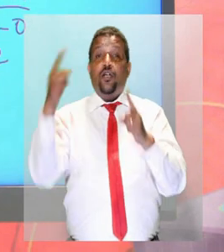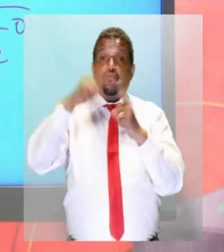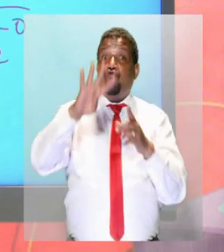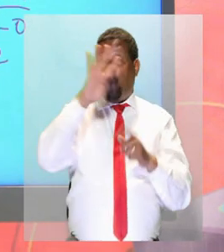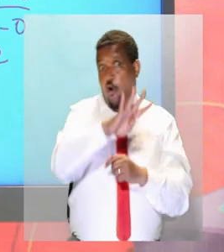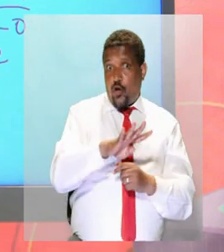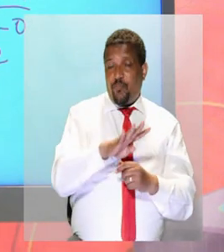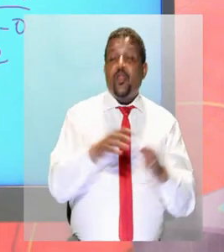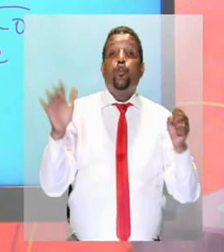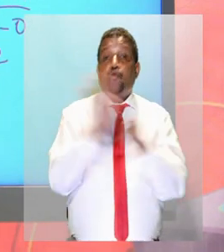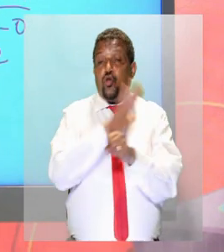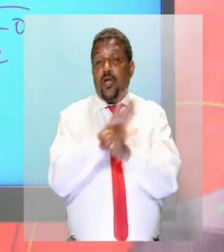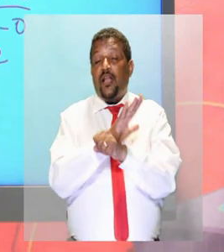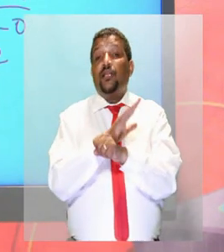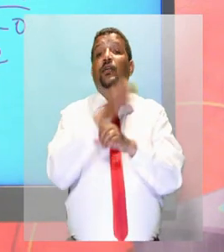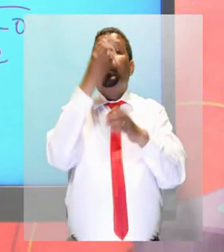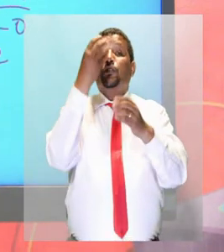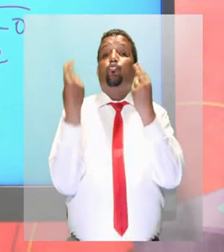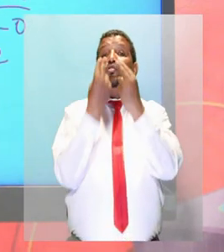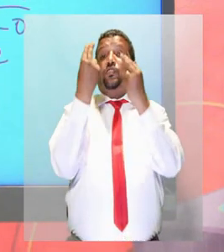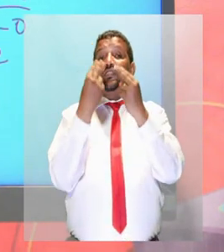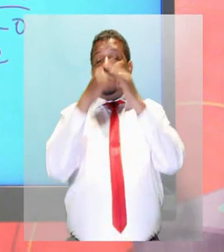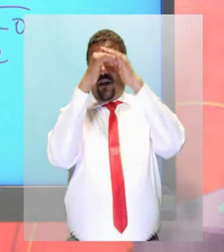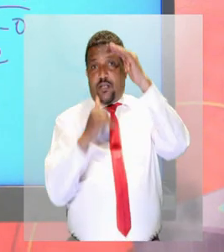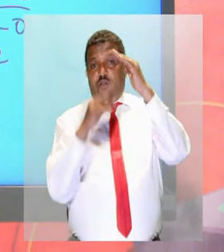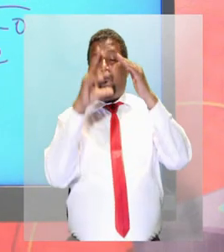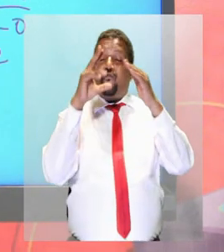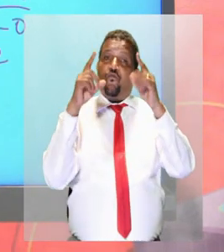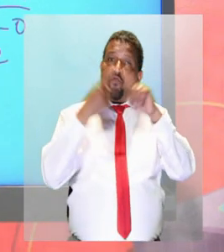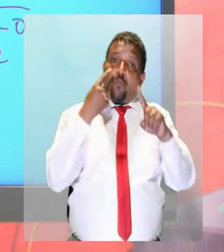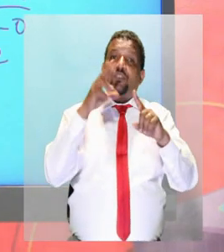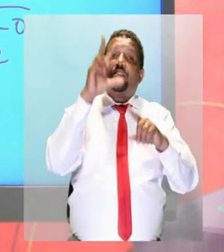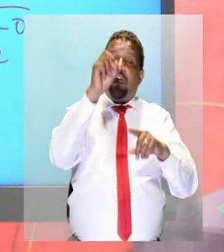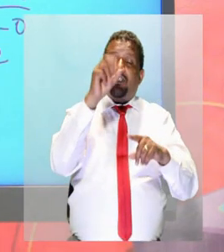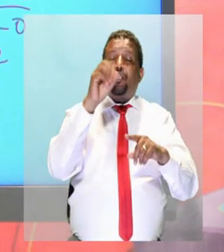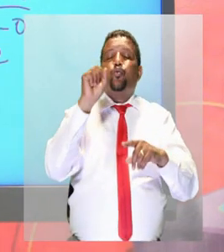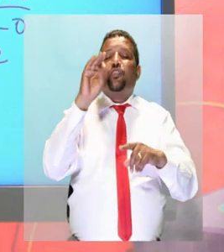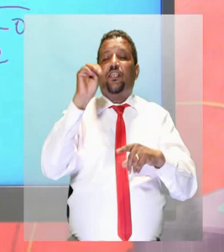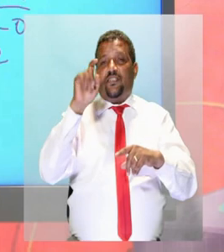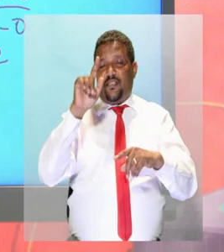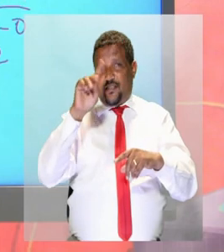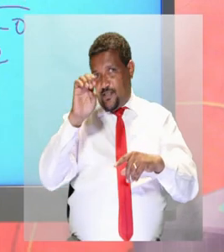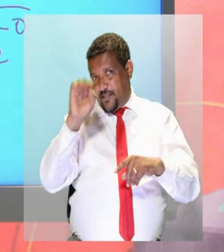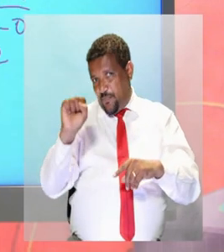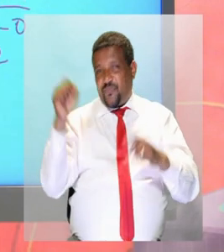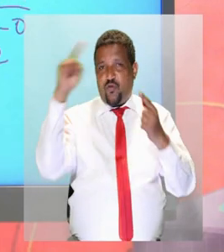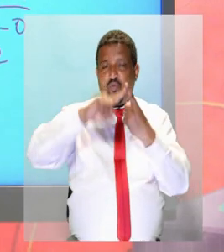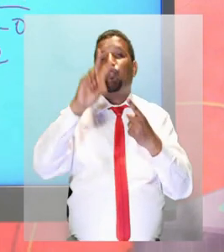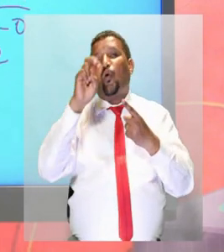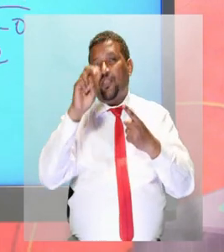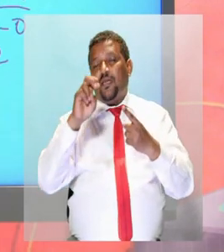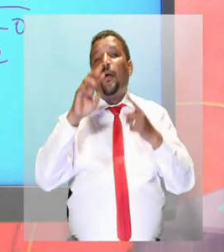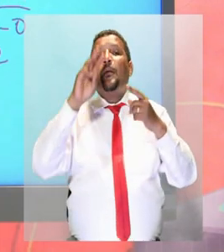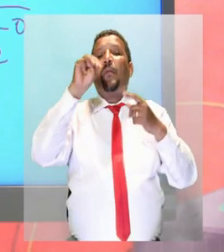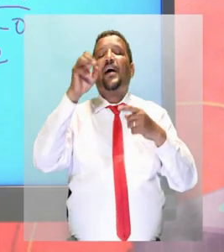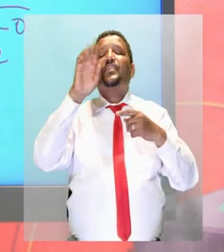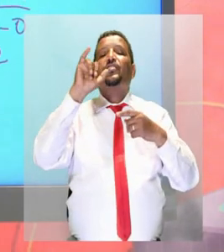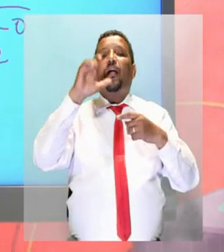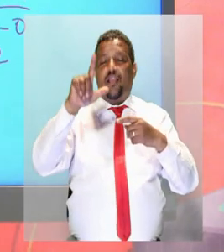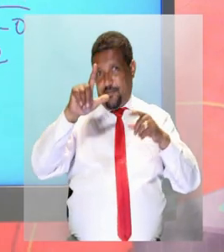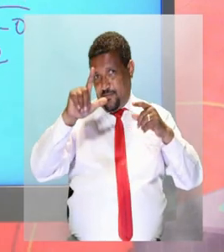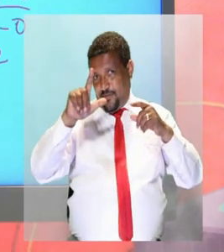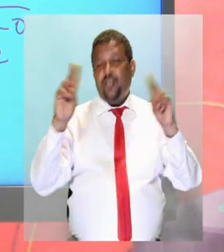utility increases decreases from 30 utils to 20. In this case, the marginal utility becomes negative